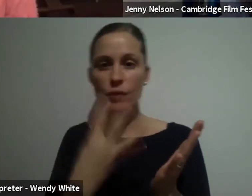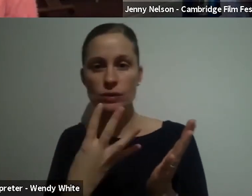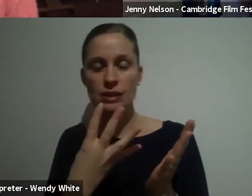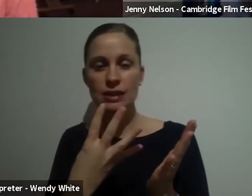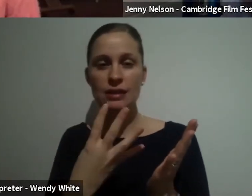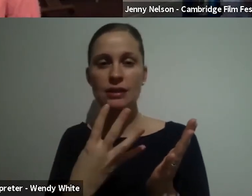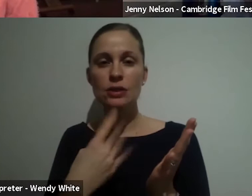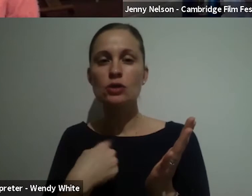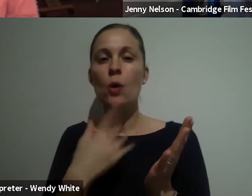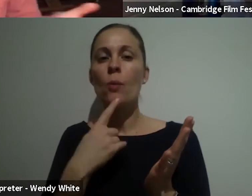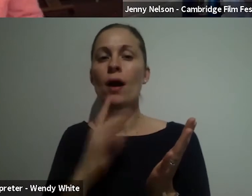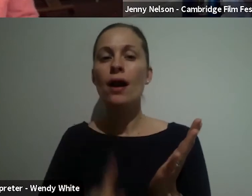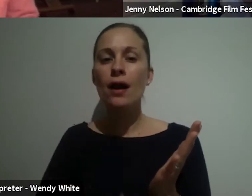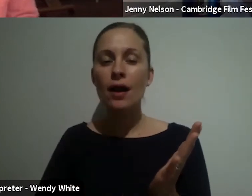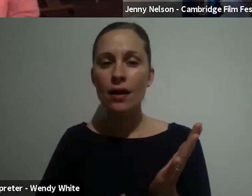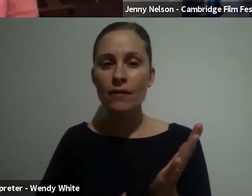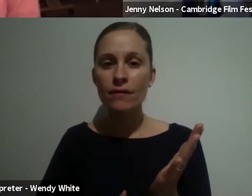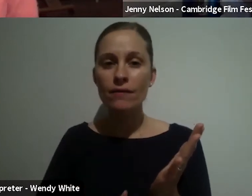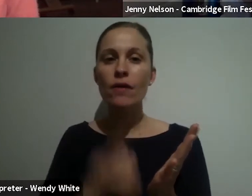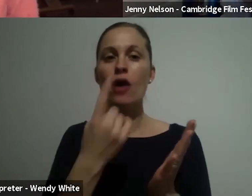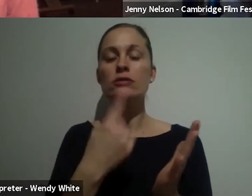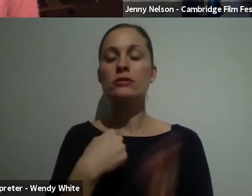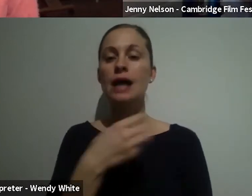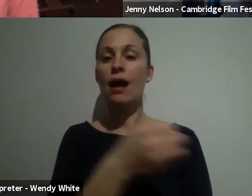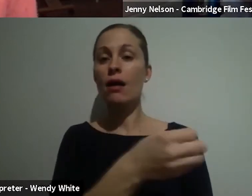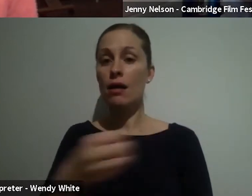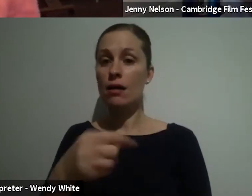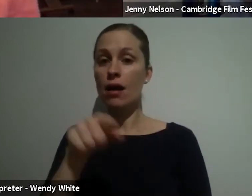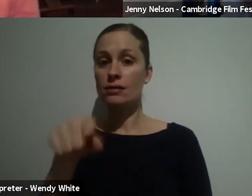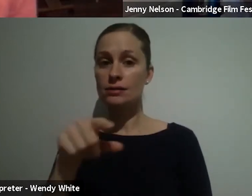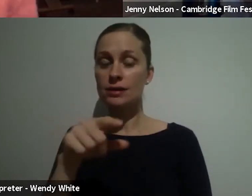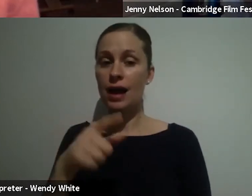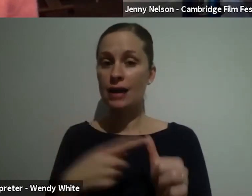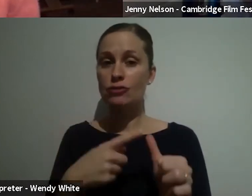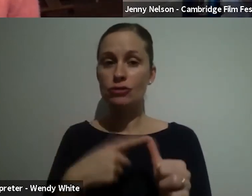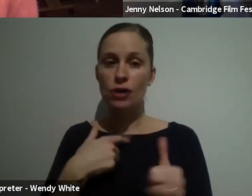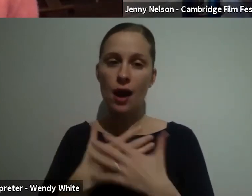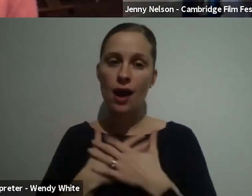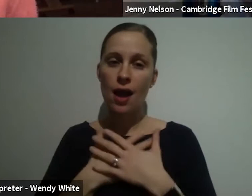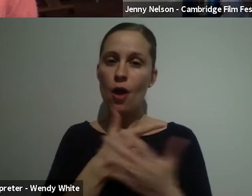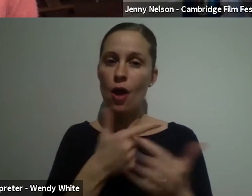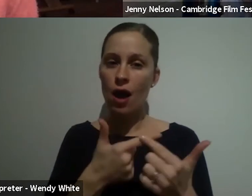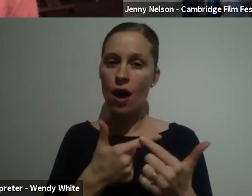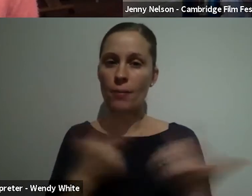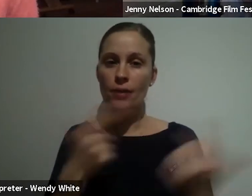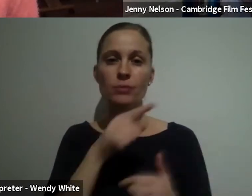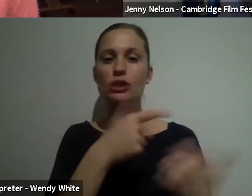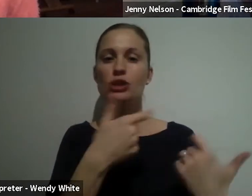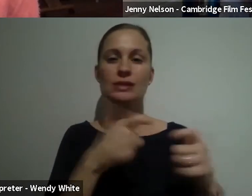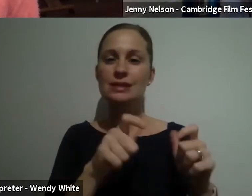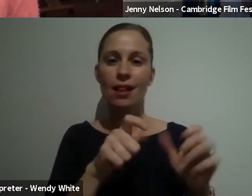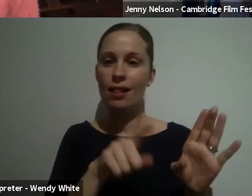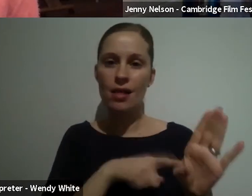the first time I cast Andrea, I liked her very much, but she was too young to play